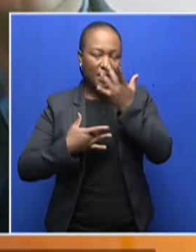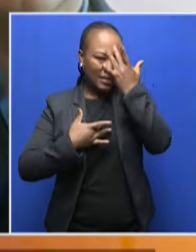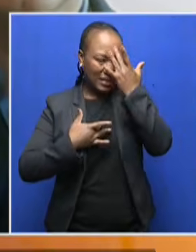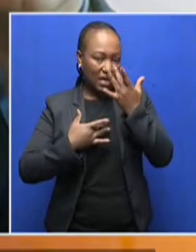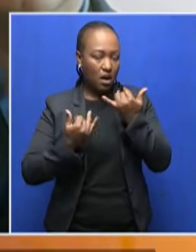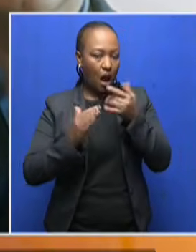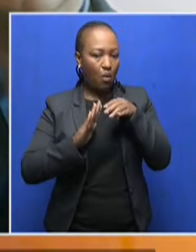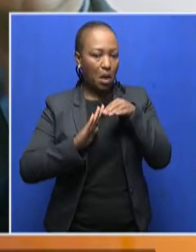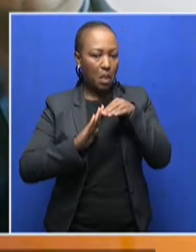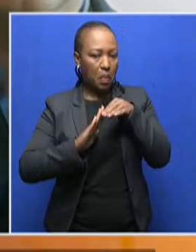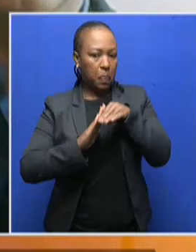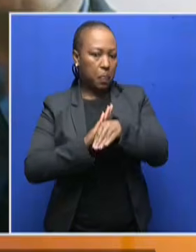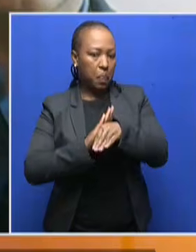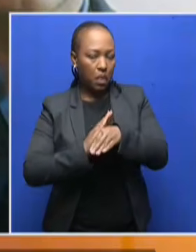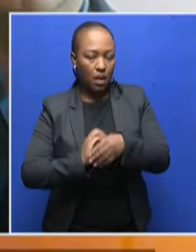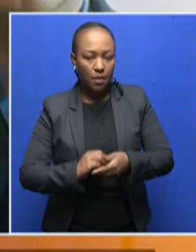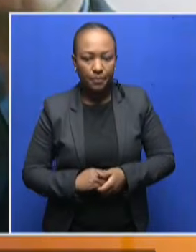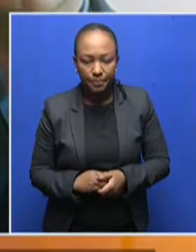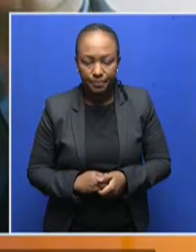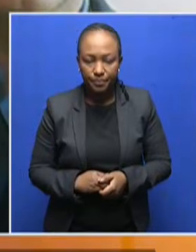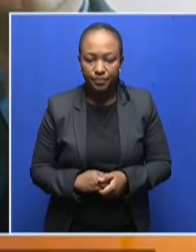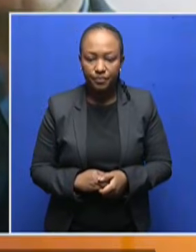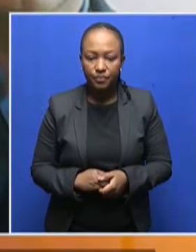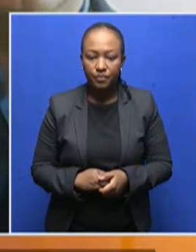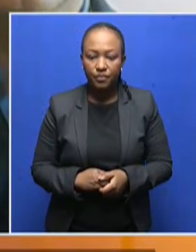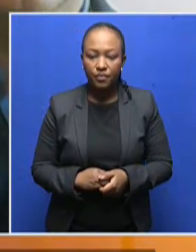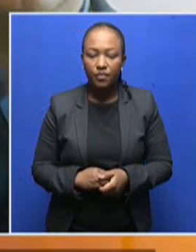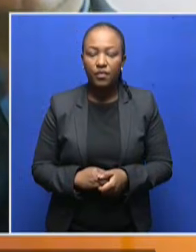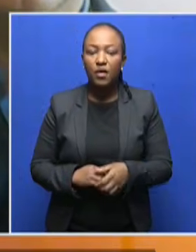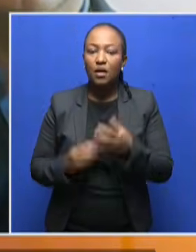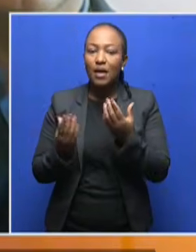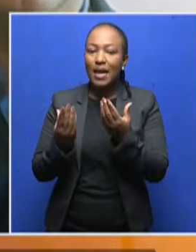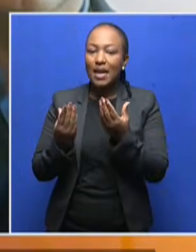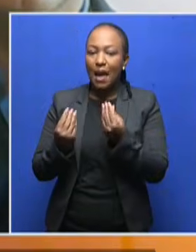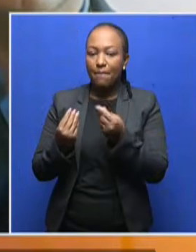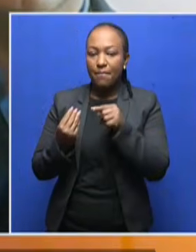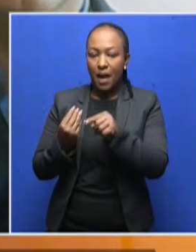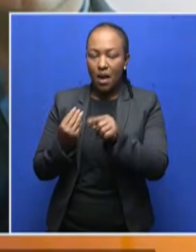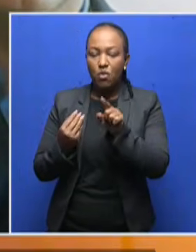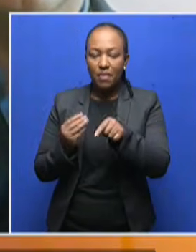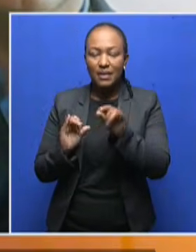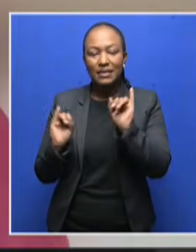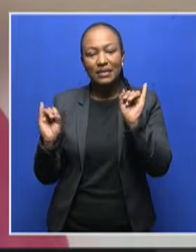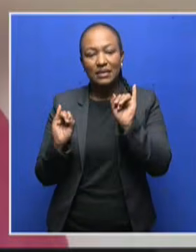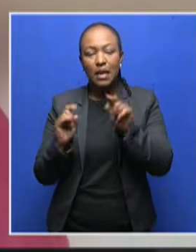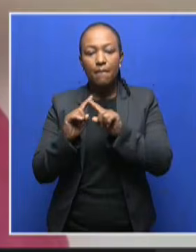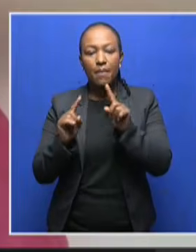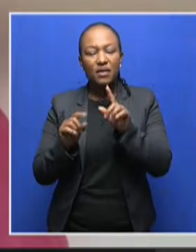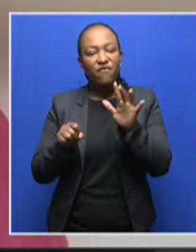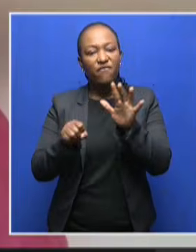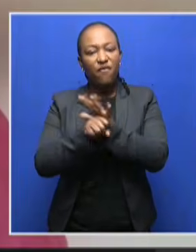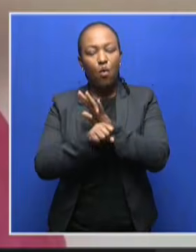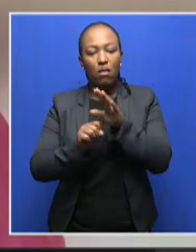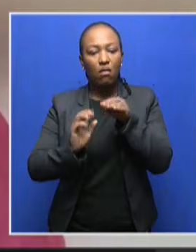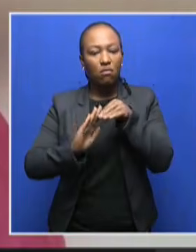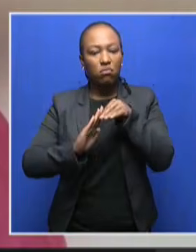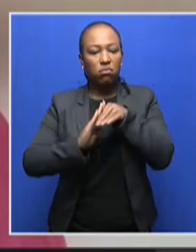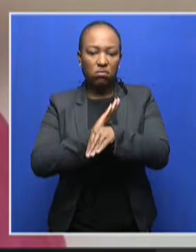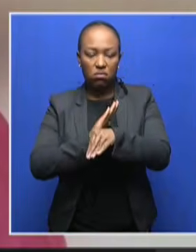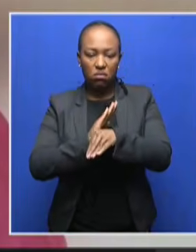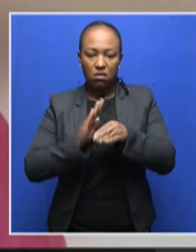I think we should take these numbers very seriously, but I wouldn't describe it as a total collapse of herd immunity. What we are seeing is